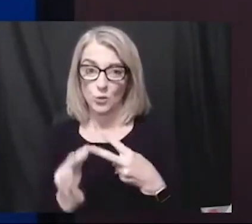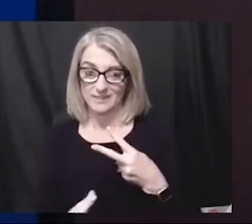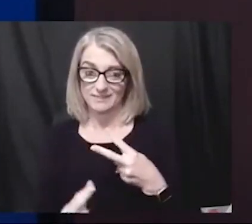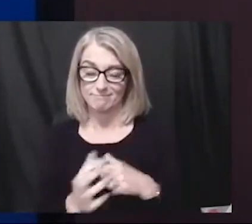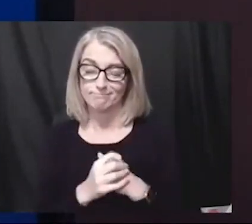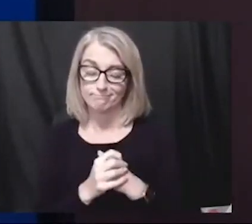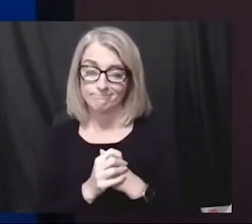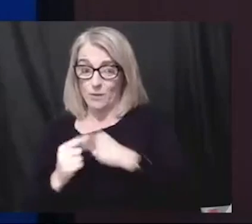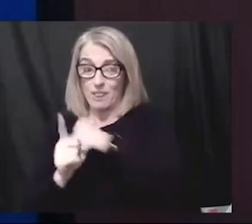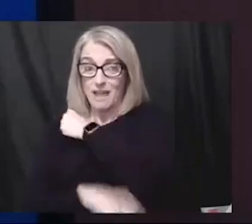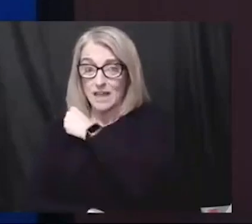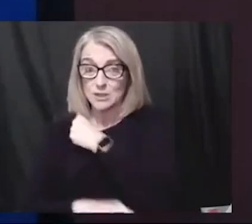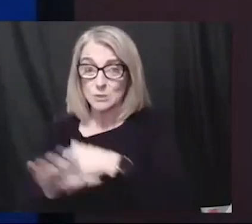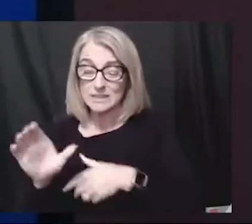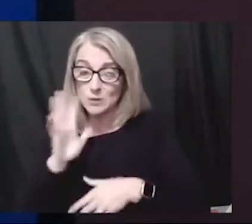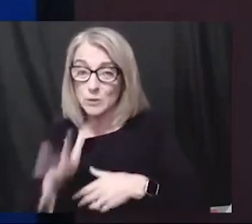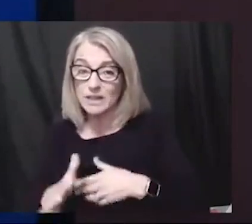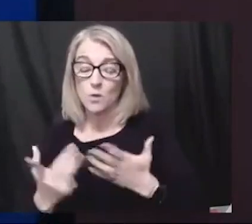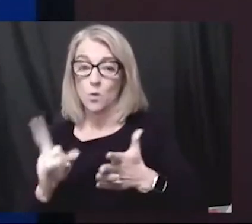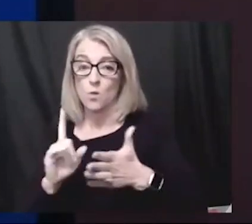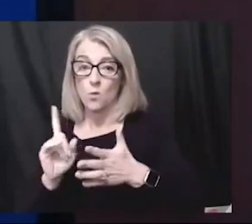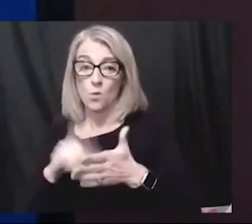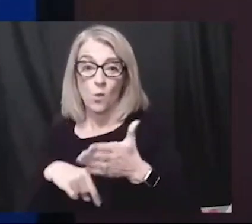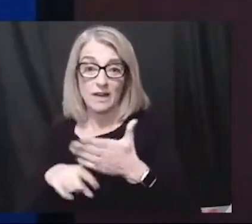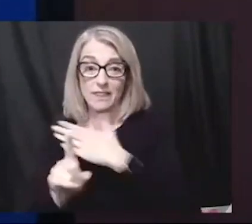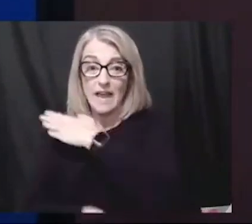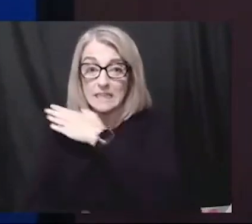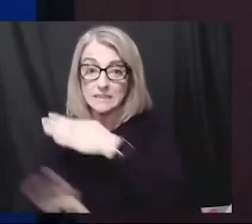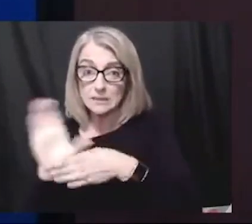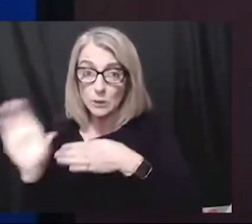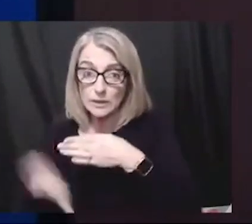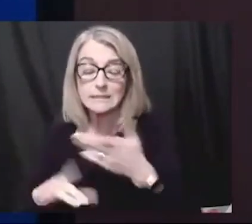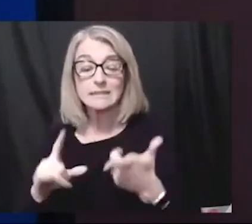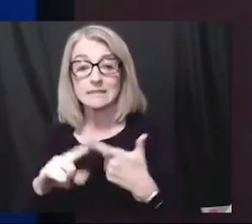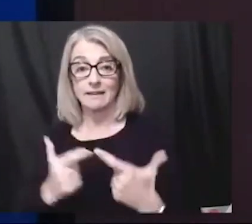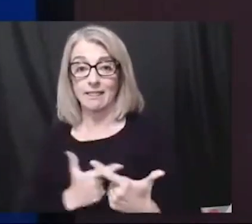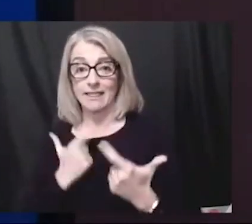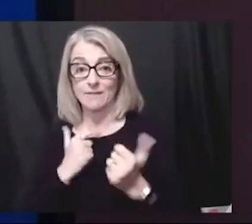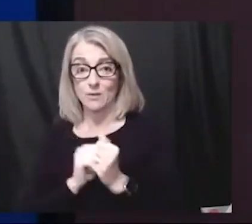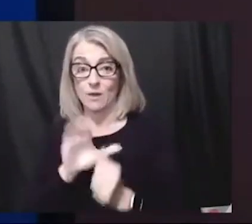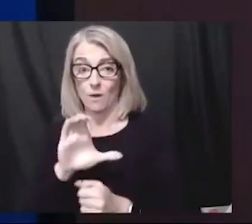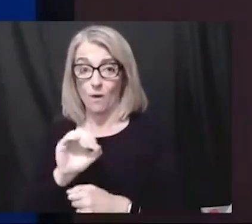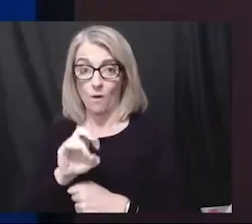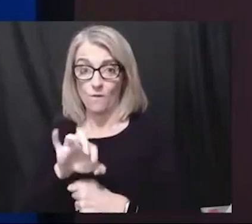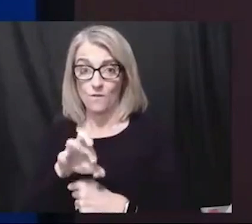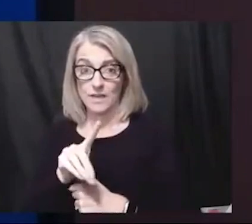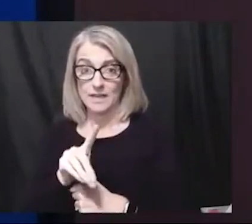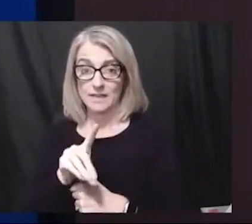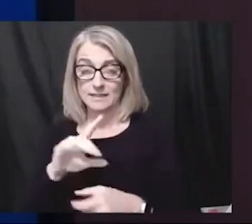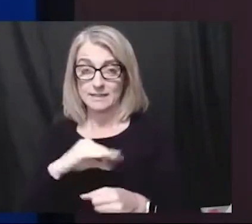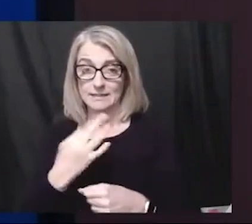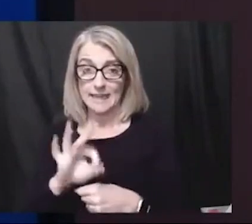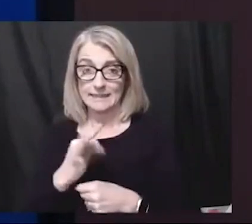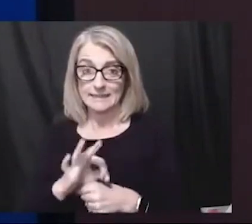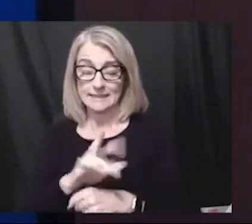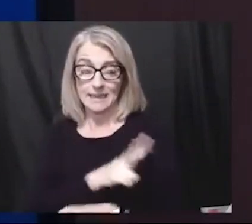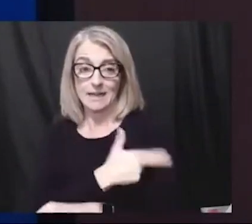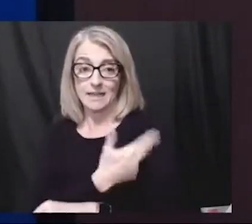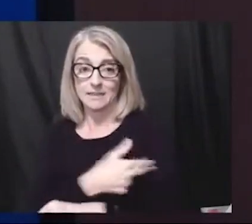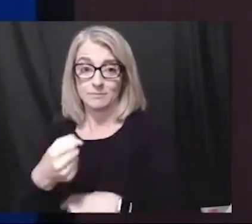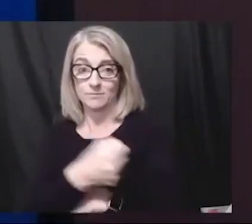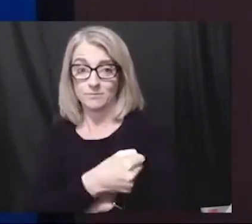just think about it. We talk a lot about death, but what about the loss of your job, the loss of your ability to work, the need to